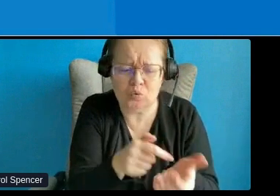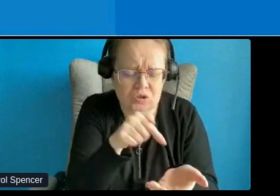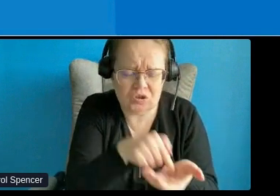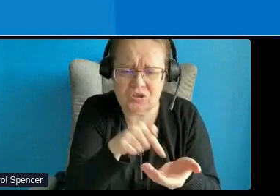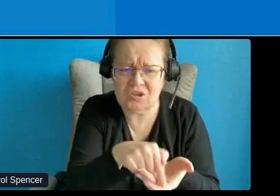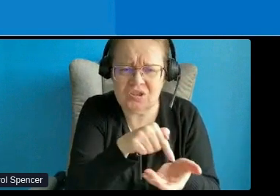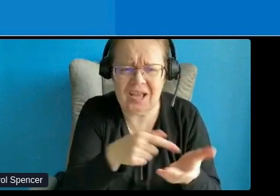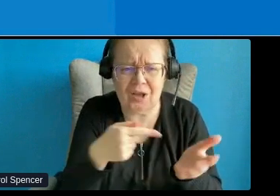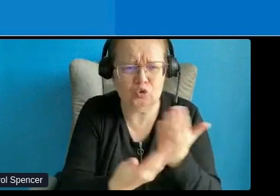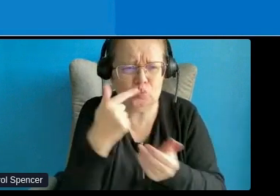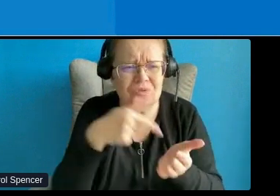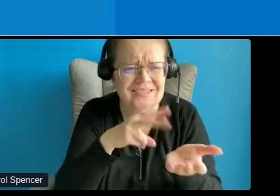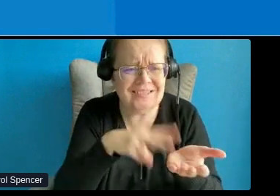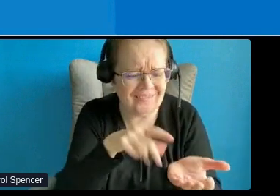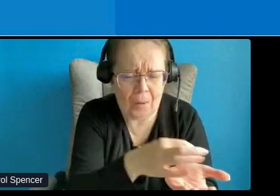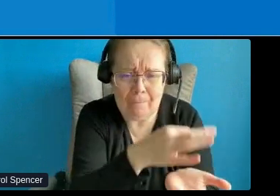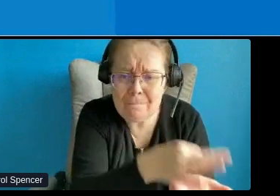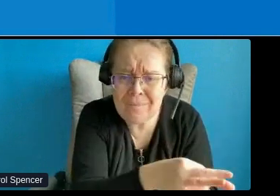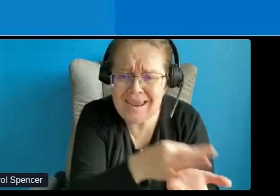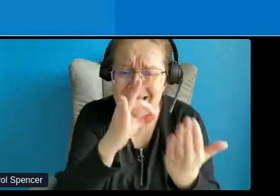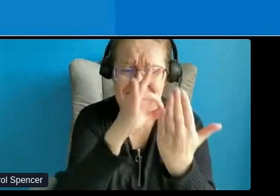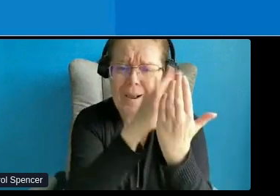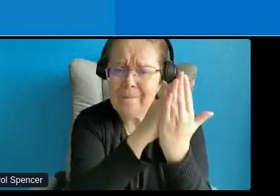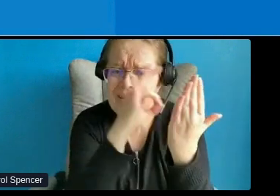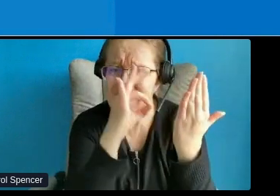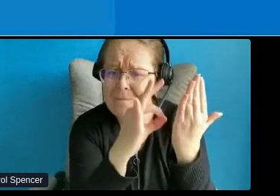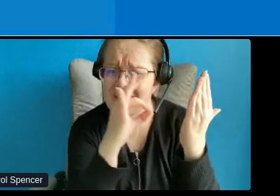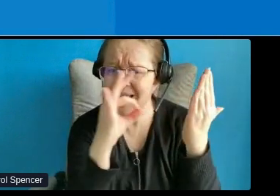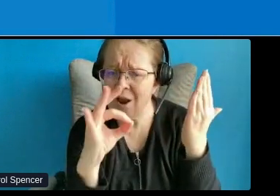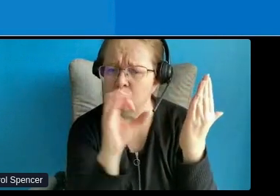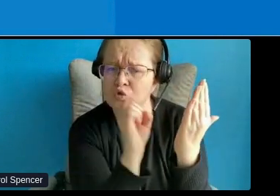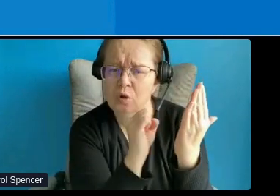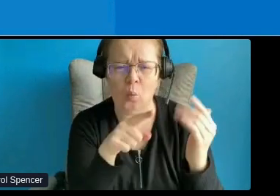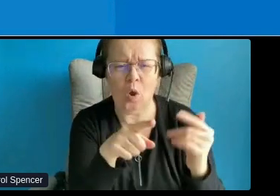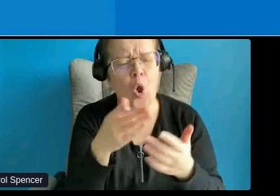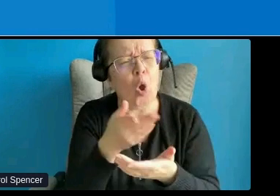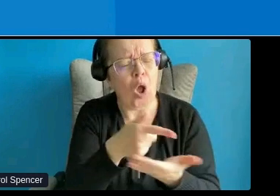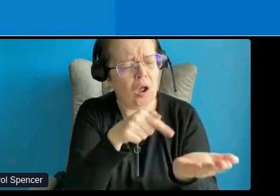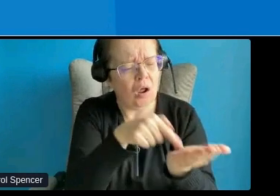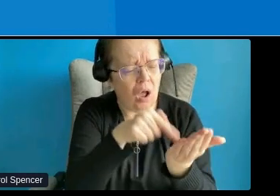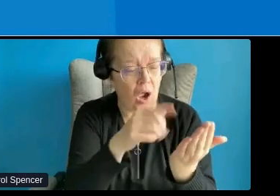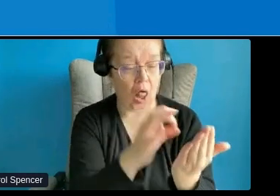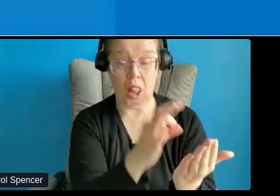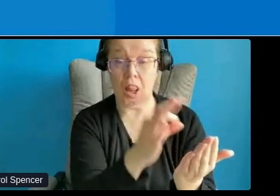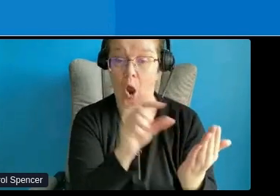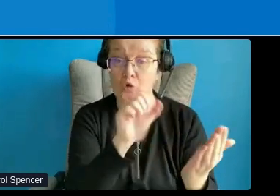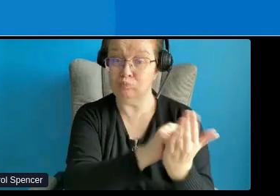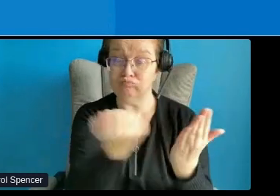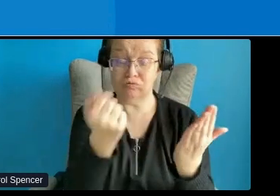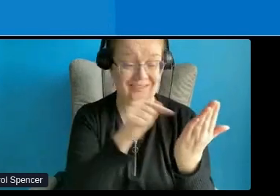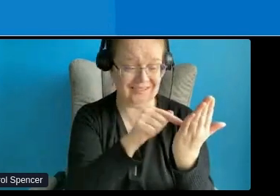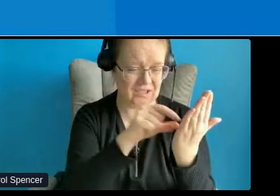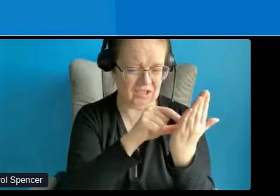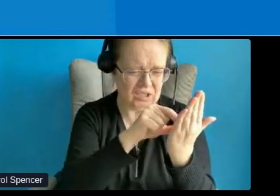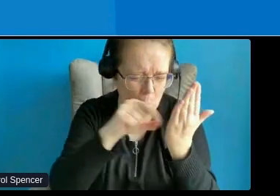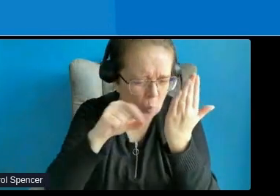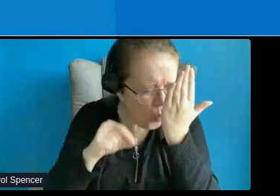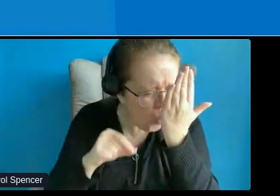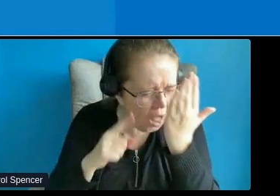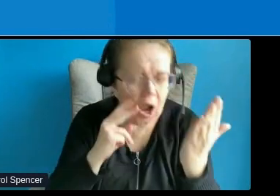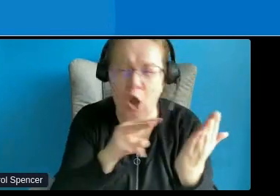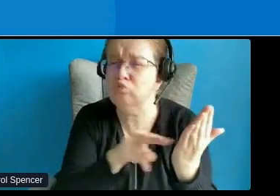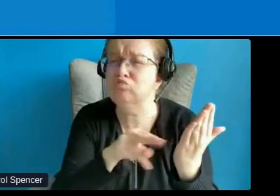new TV? Is there large and clear print on the remote control? You know, these things we sort of take for granted, but it's